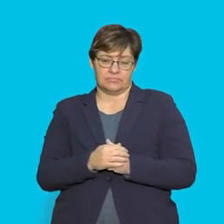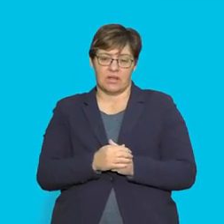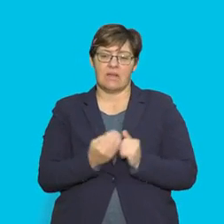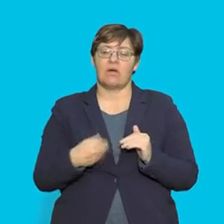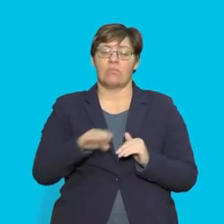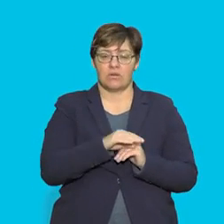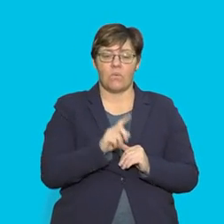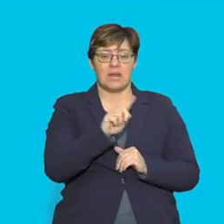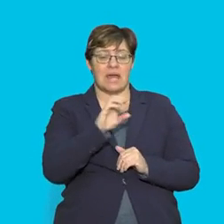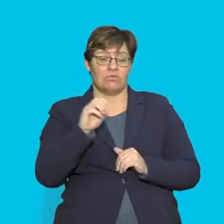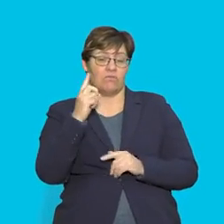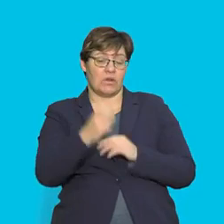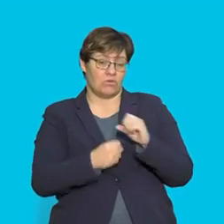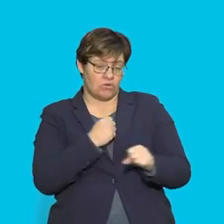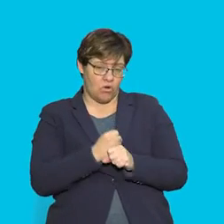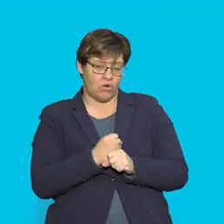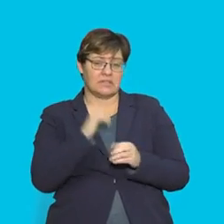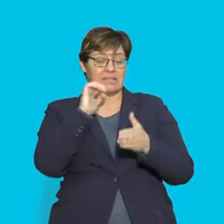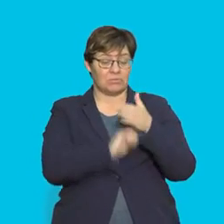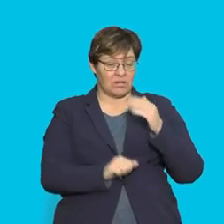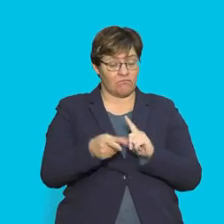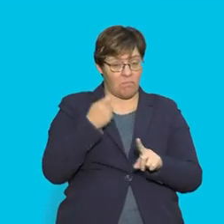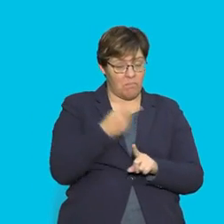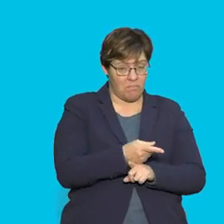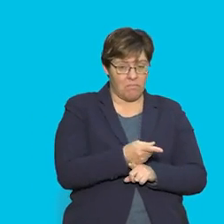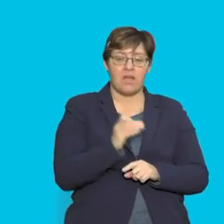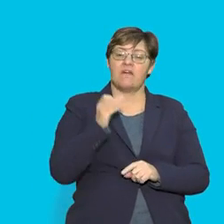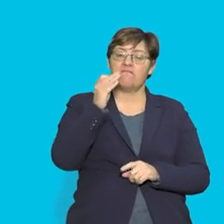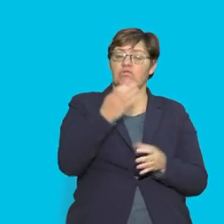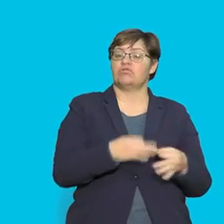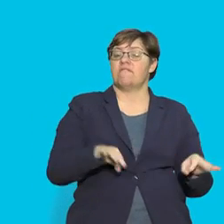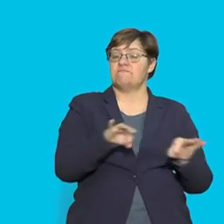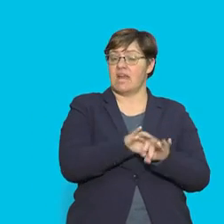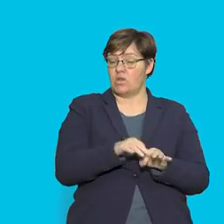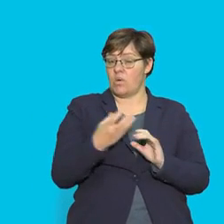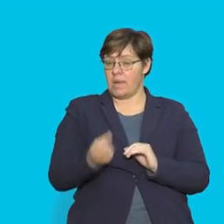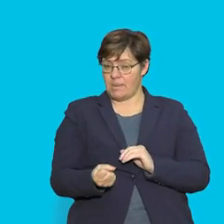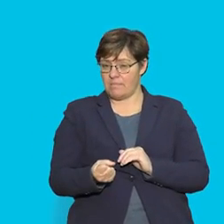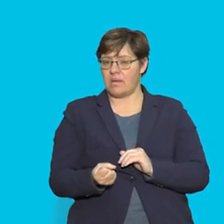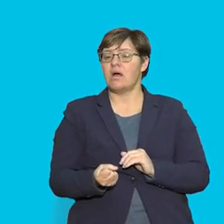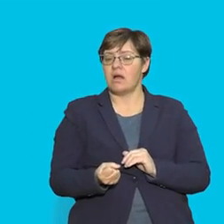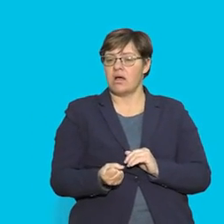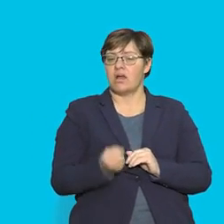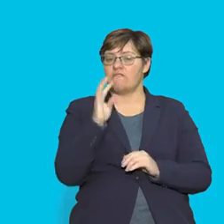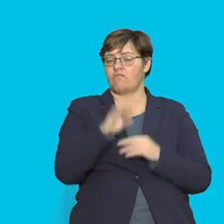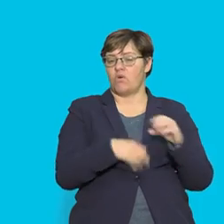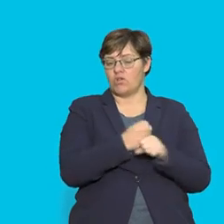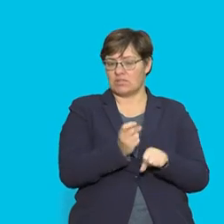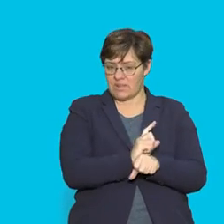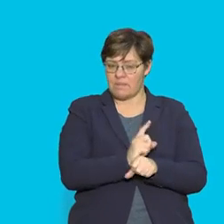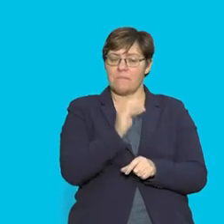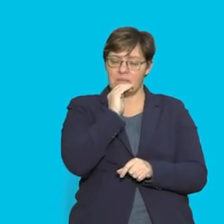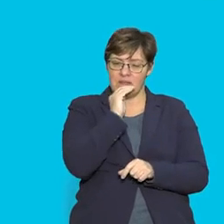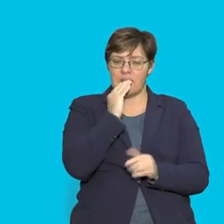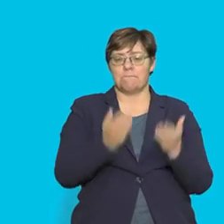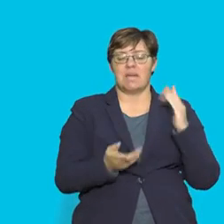you compound the 100,000 for a year, subtract it from the future value that he would have got in 4 years' time, and that gives